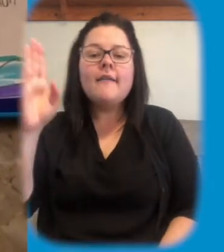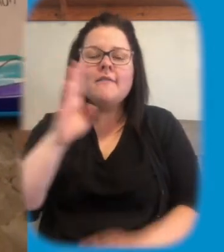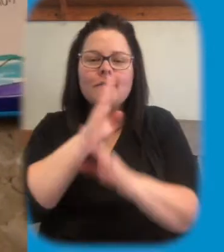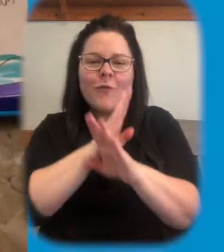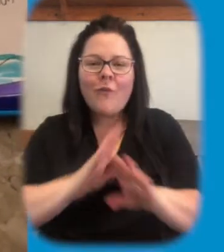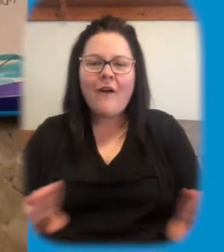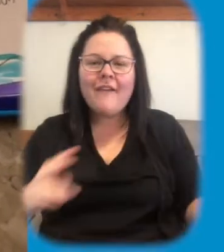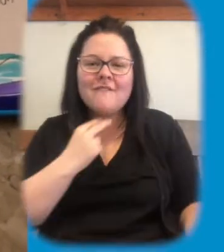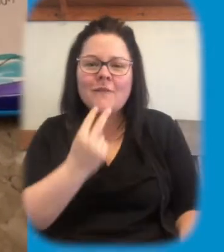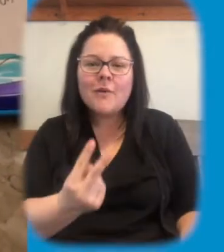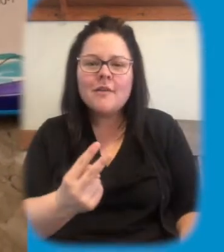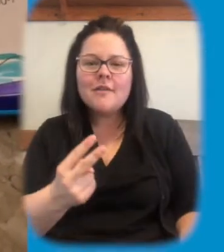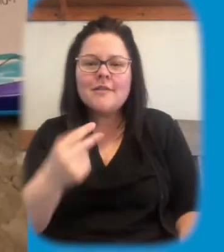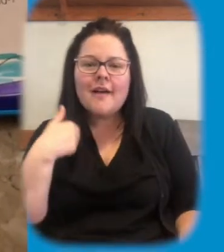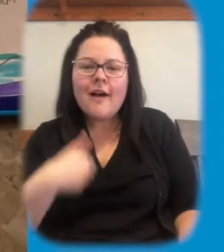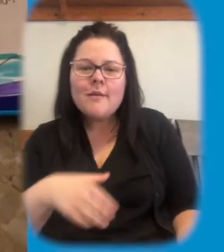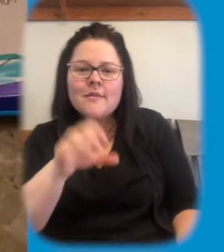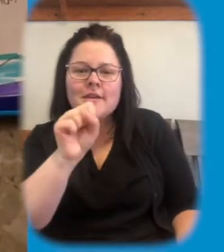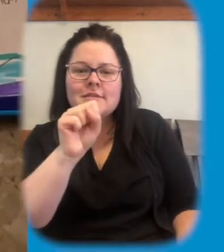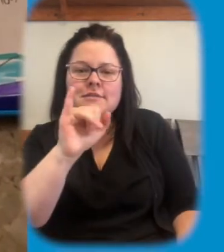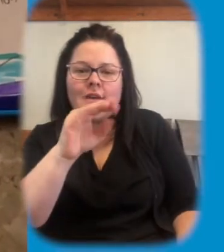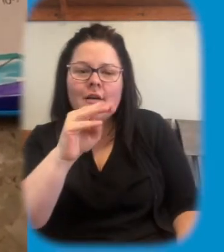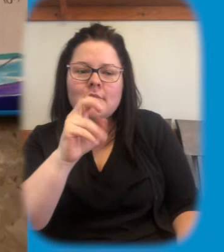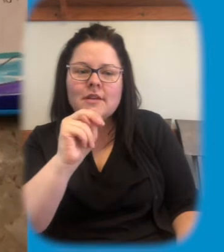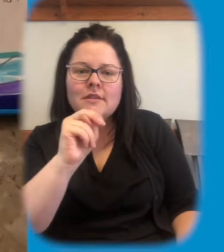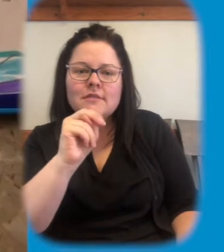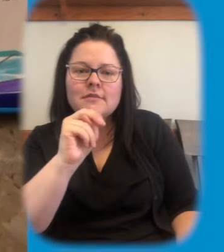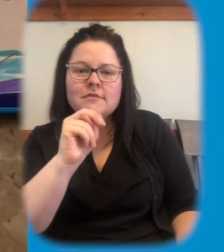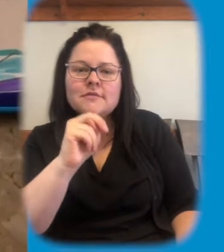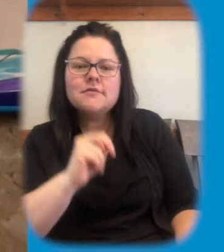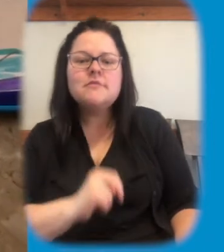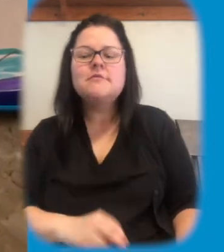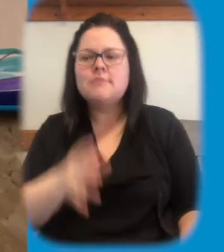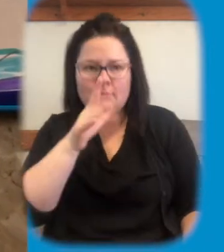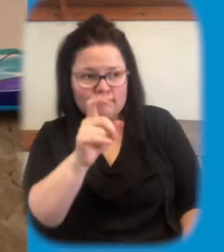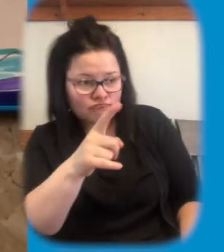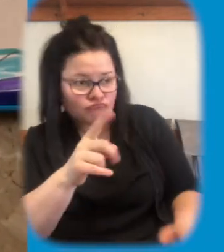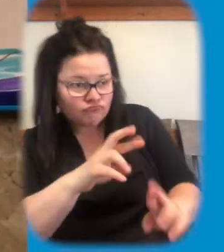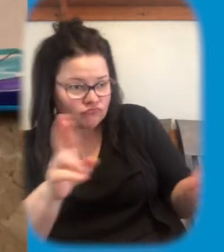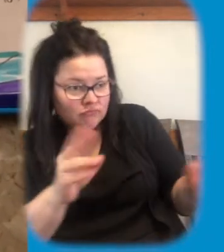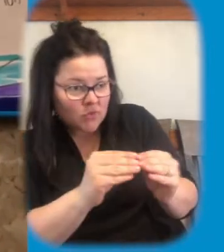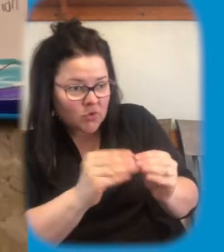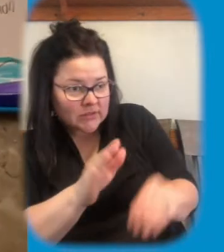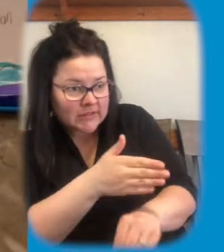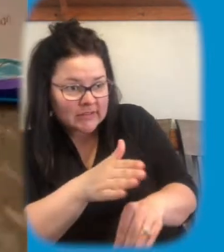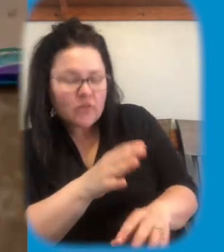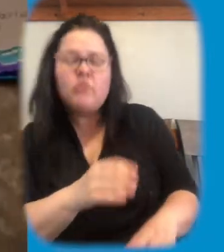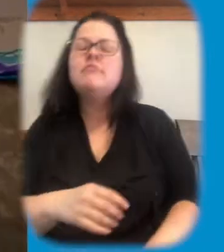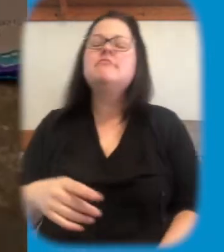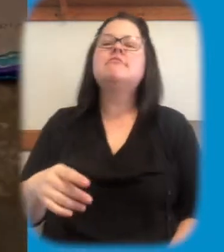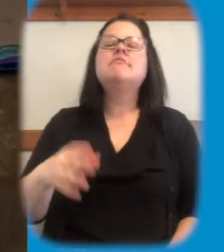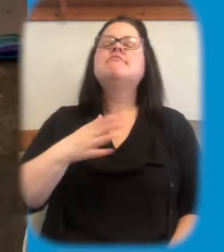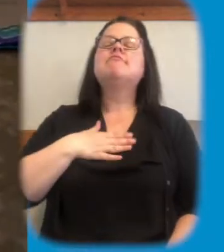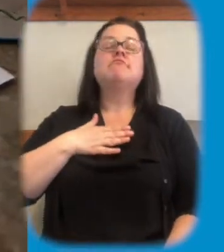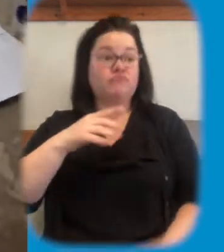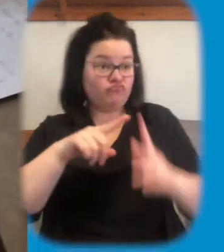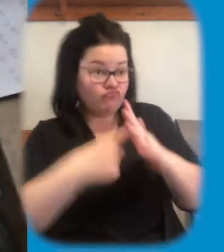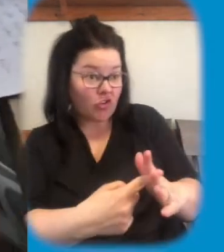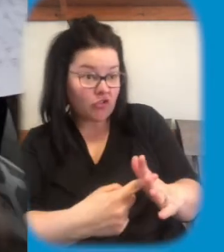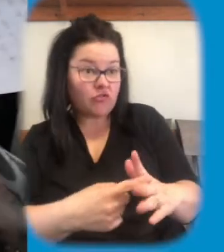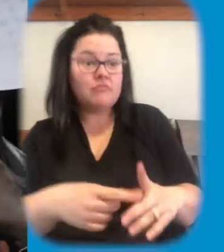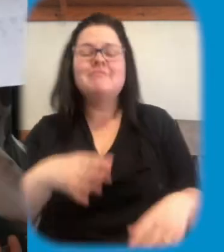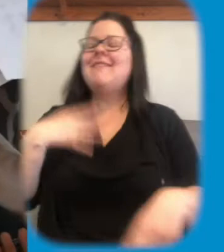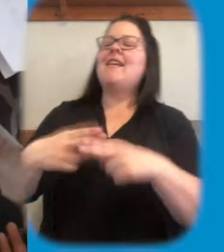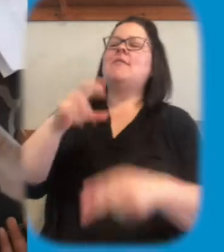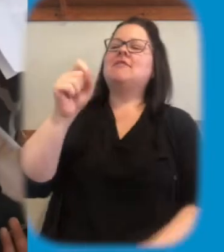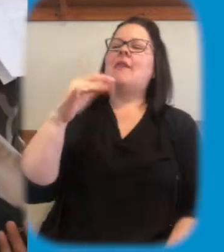Hi, I'm singing. Rewind. Do you want to do some more singing? Yeah. Okay, you ready to start? I am Simon the